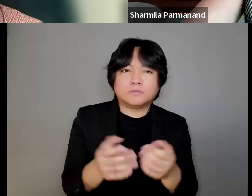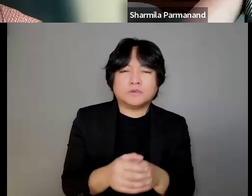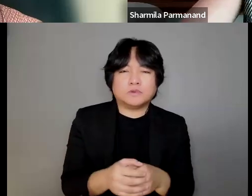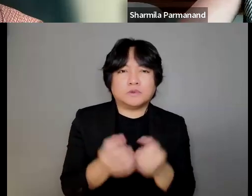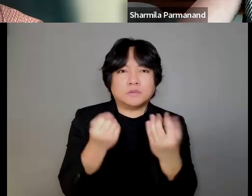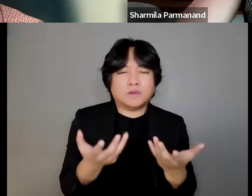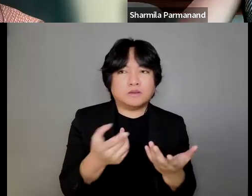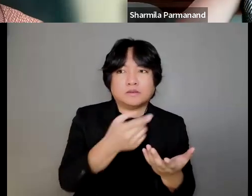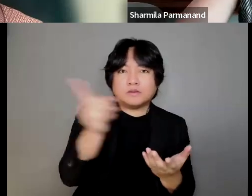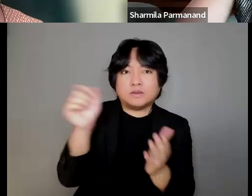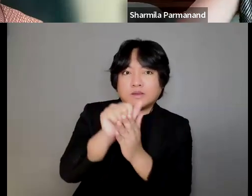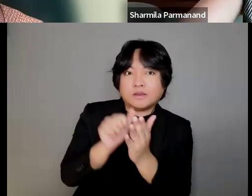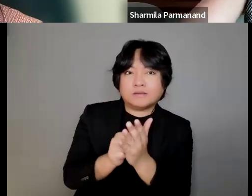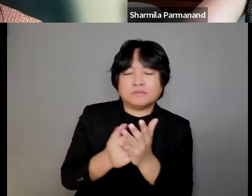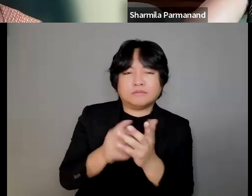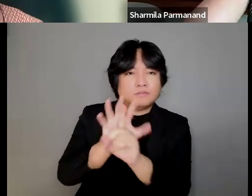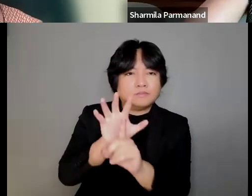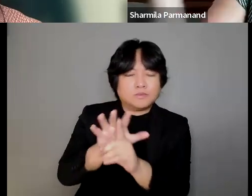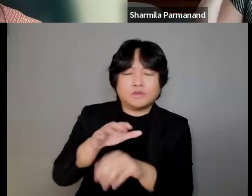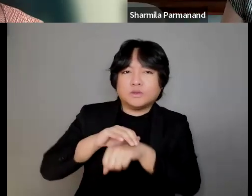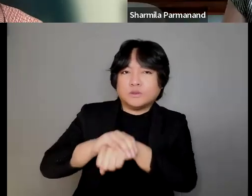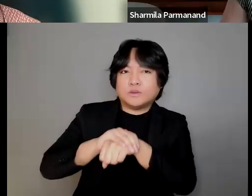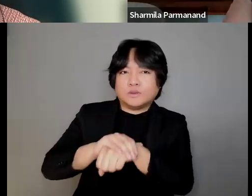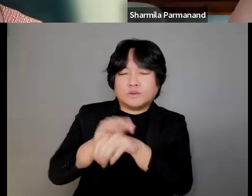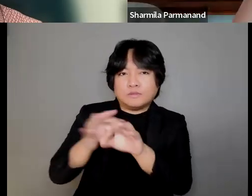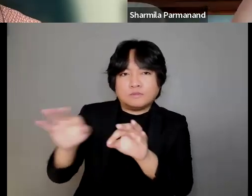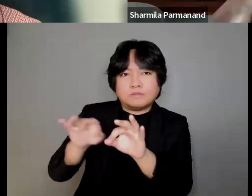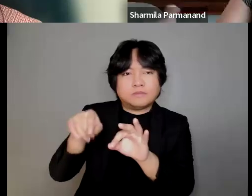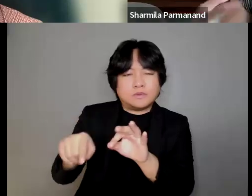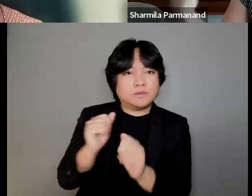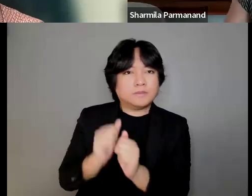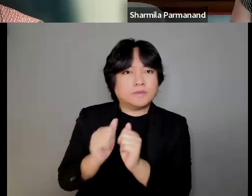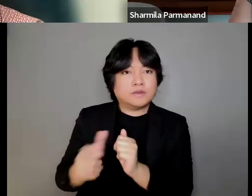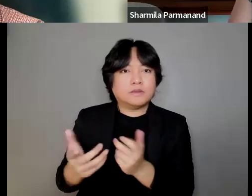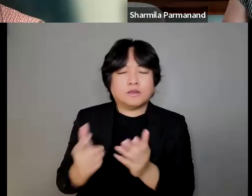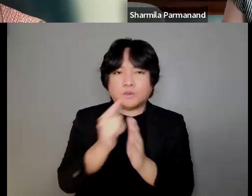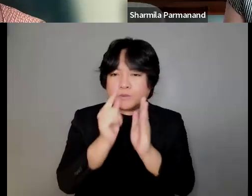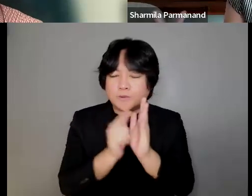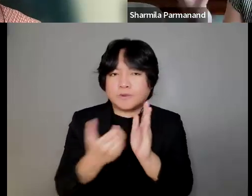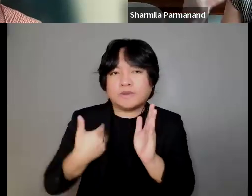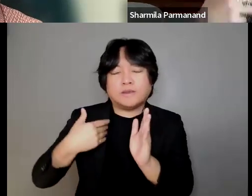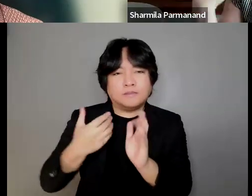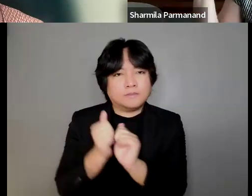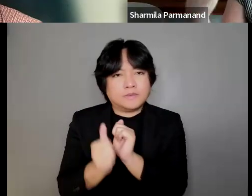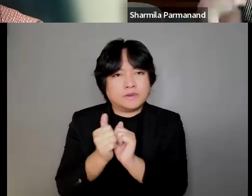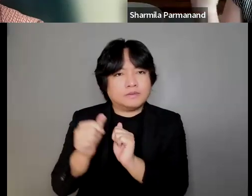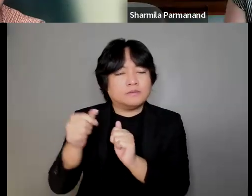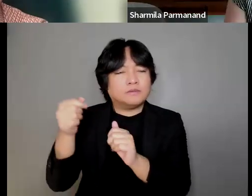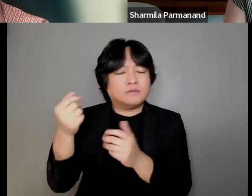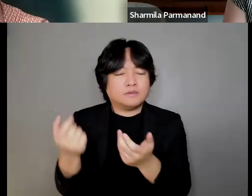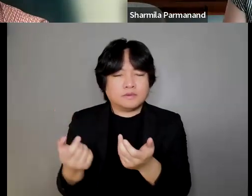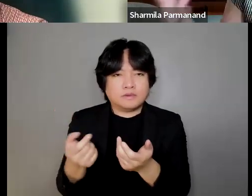popular academic research is in English, already means that there's a loss of meaning, and there's a lot